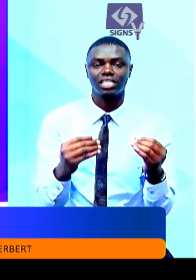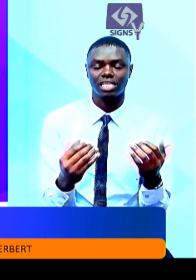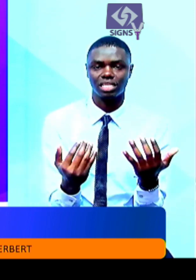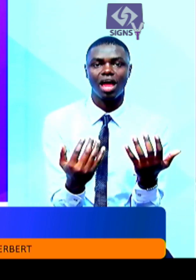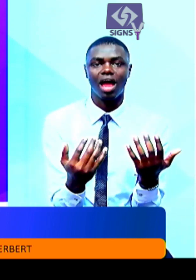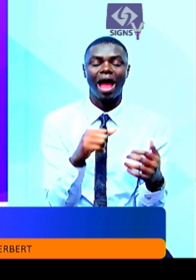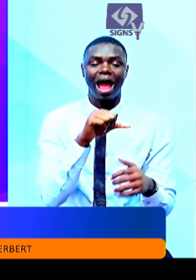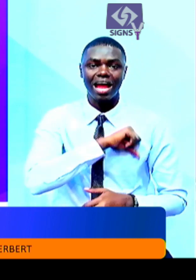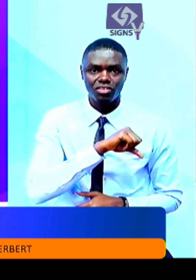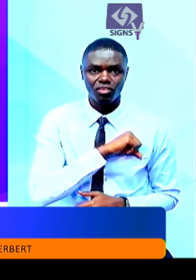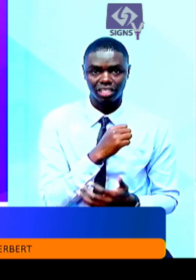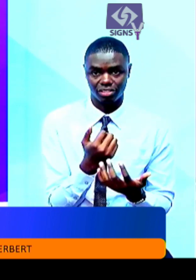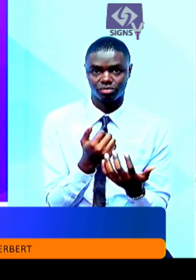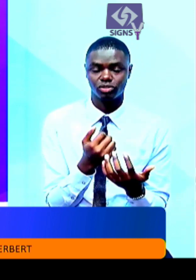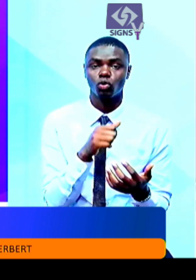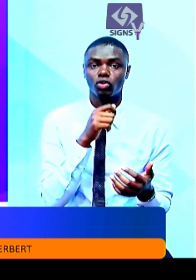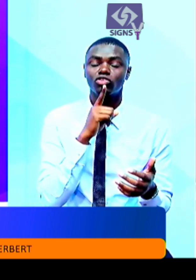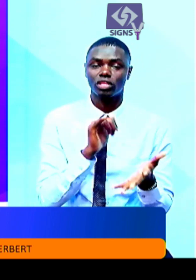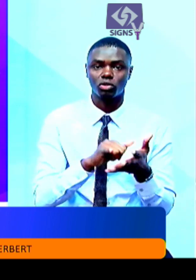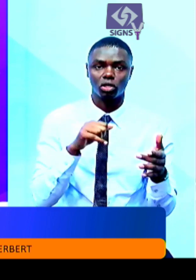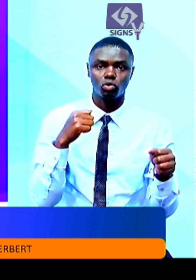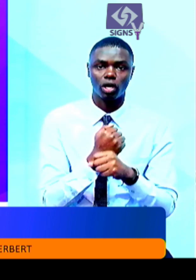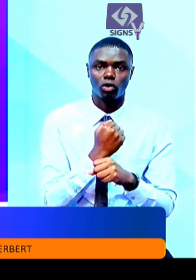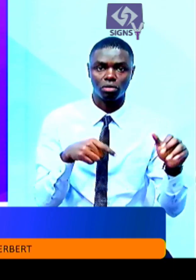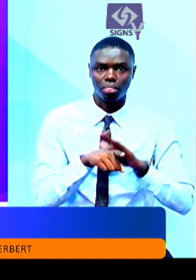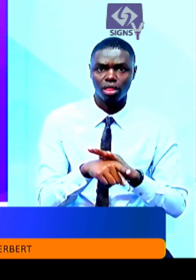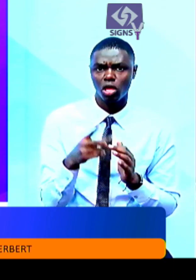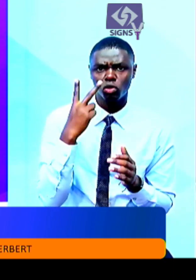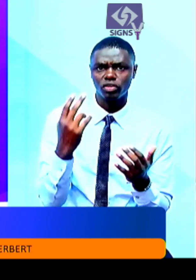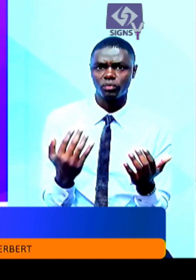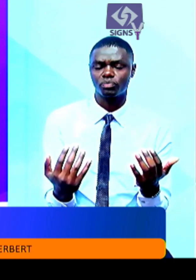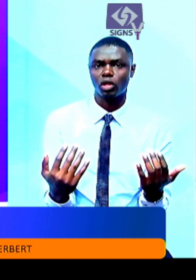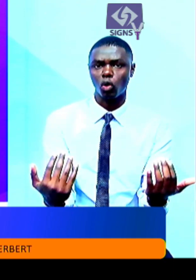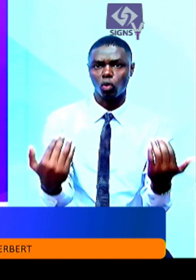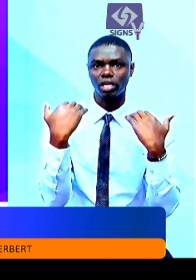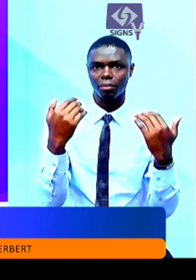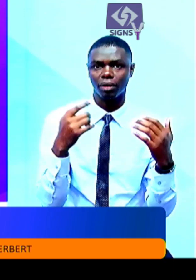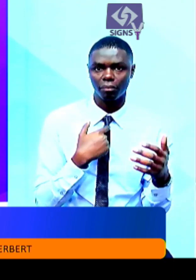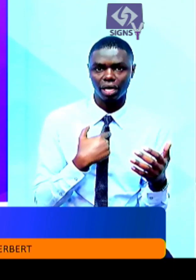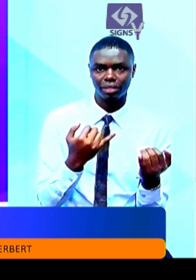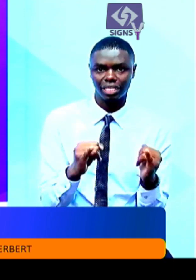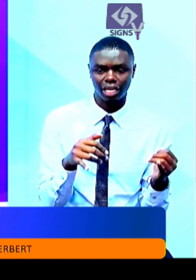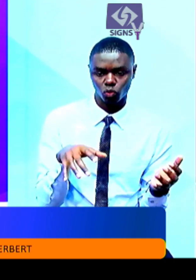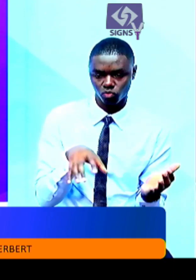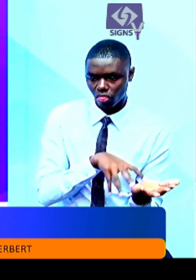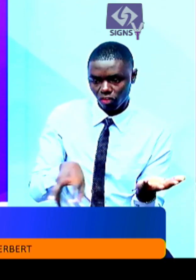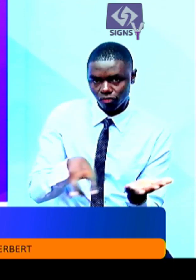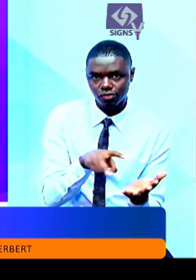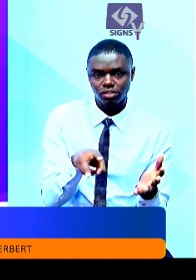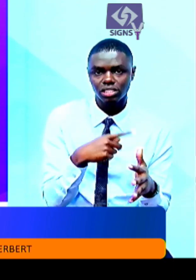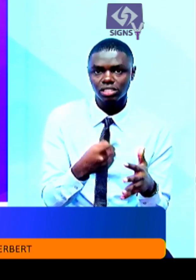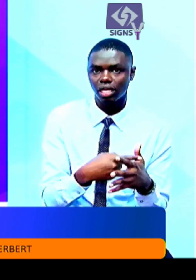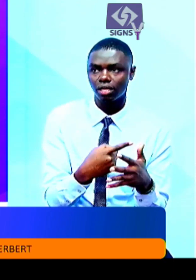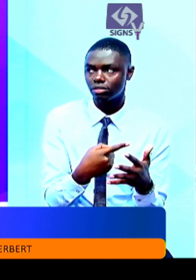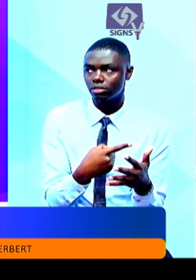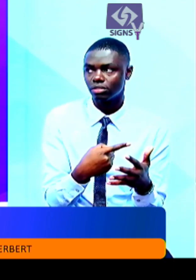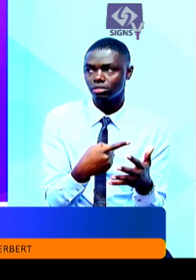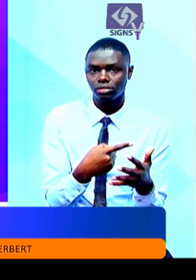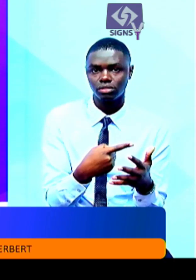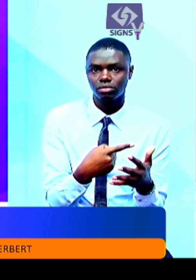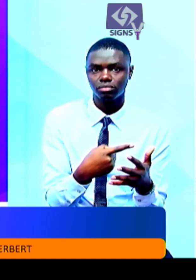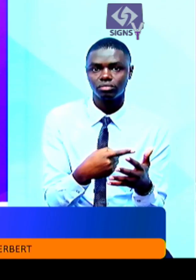ball directly to you and you score. Yeah. Have you seen whereby goalkeepers are trying to dribble the striker, then the striker takes the ball from the goal and then they score? Is